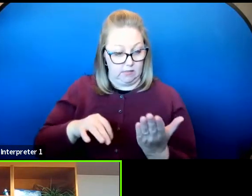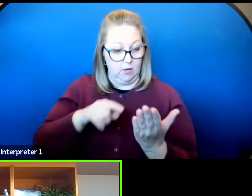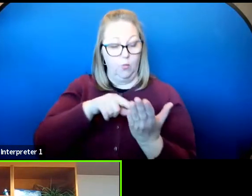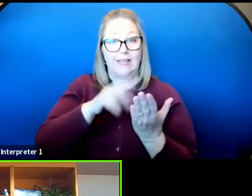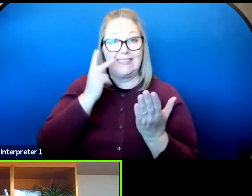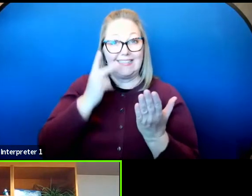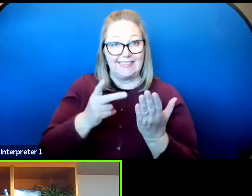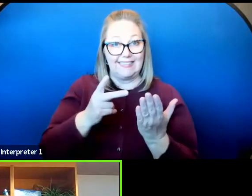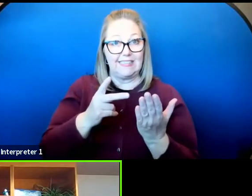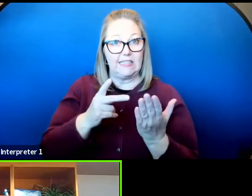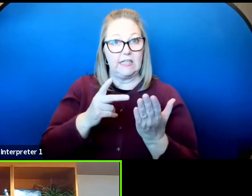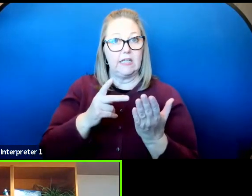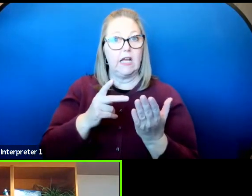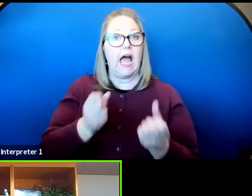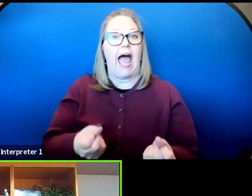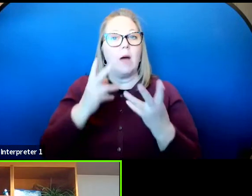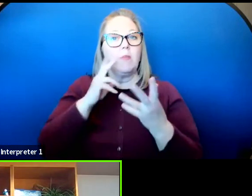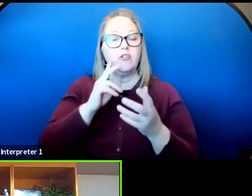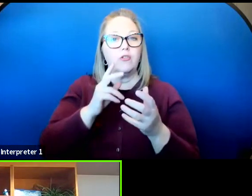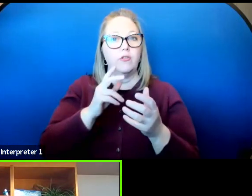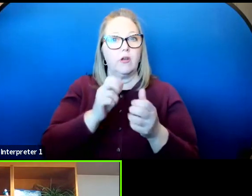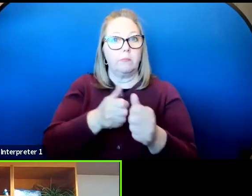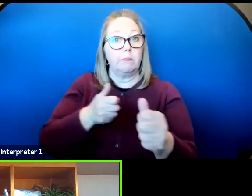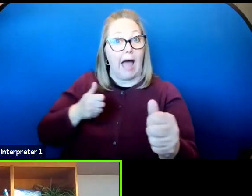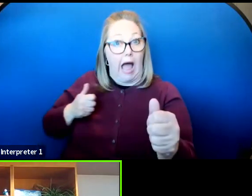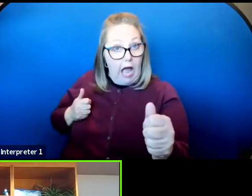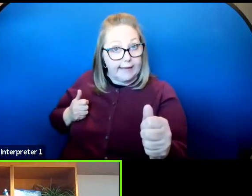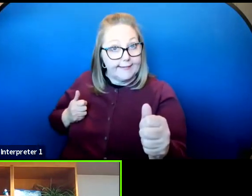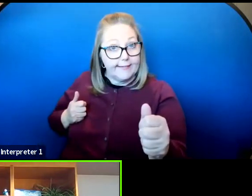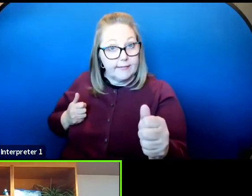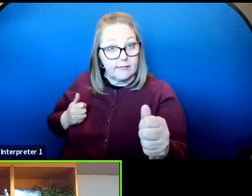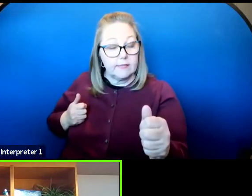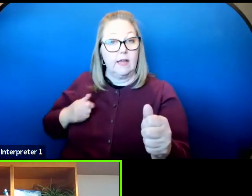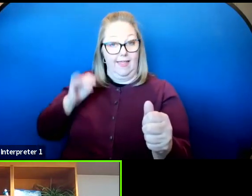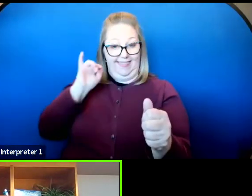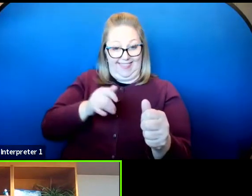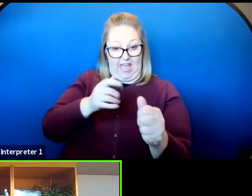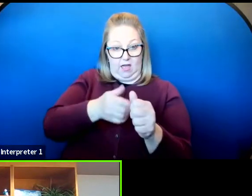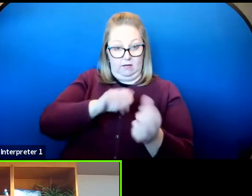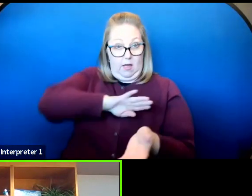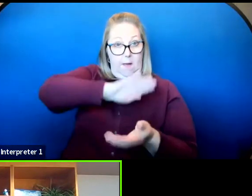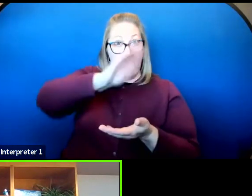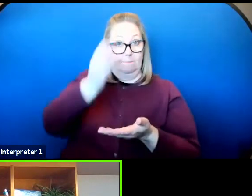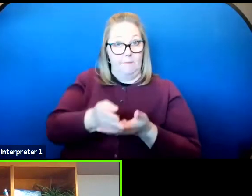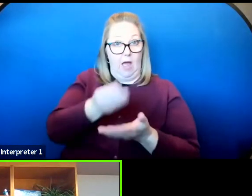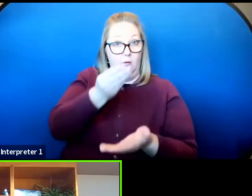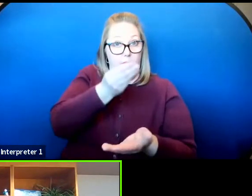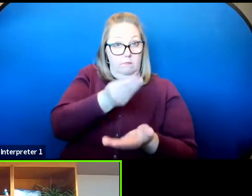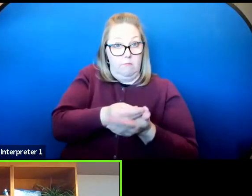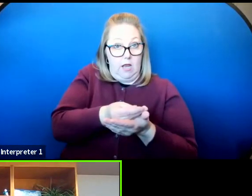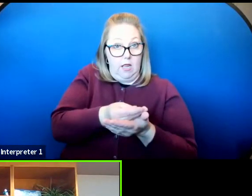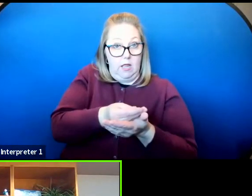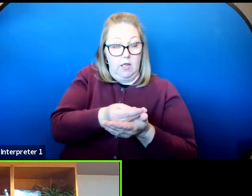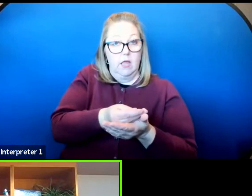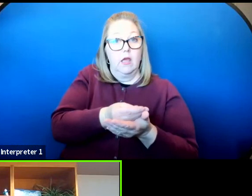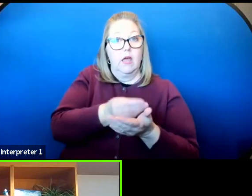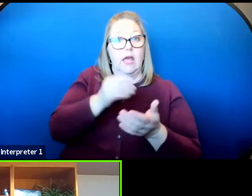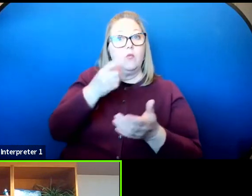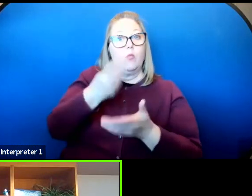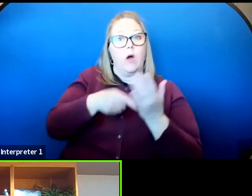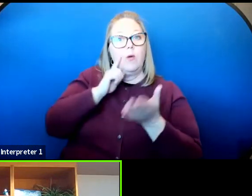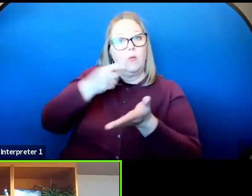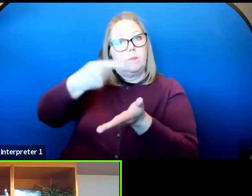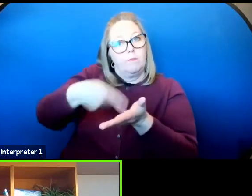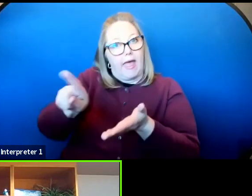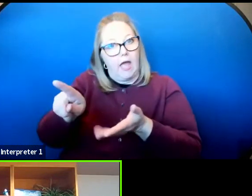for that total arrears to the landlord directly. There is the ability to pay the client directly after you've exhausted efforts and